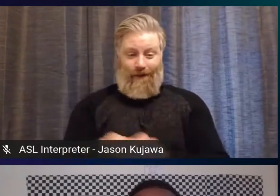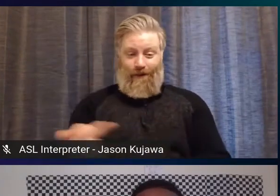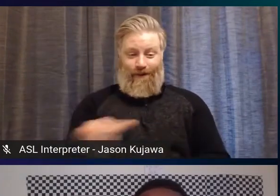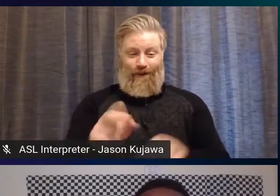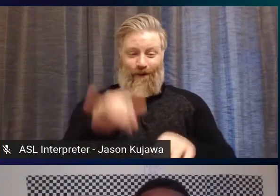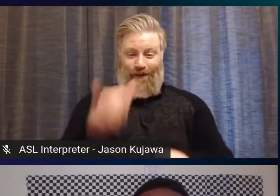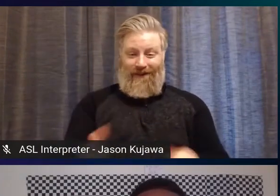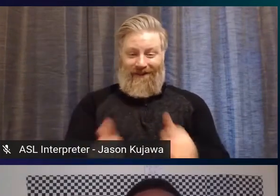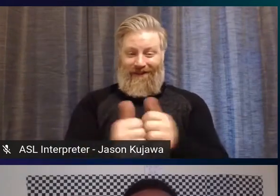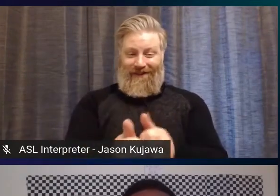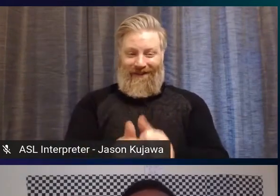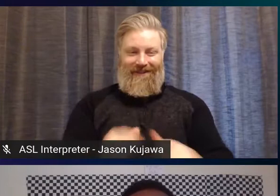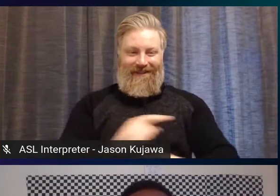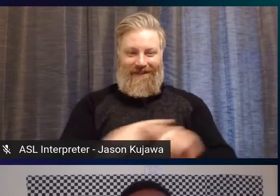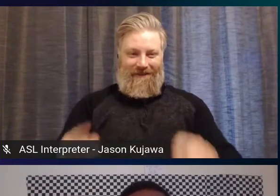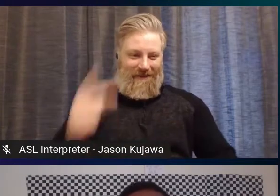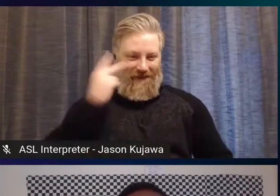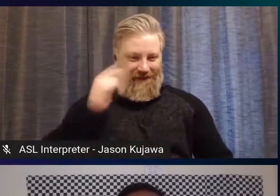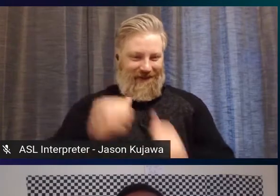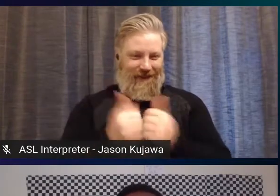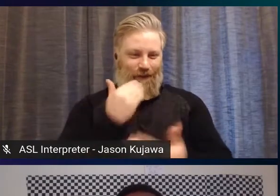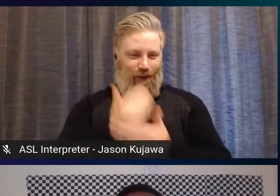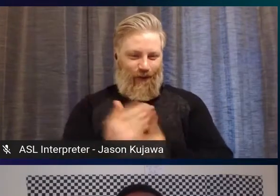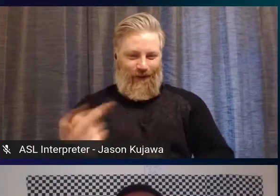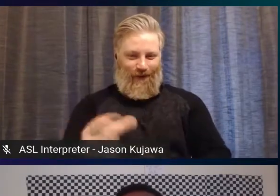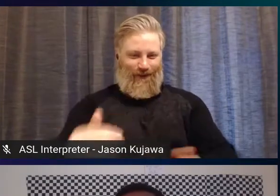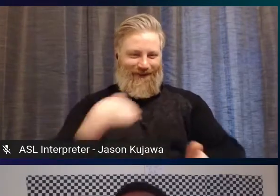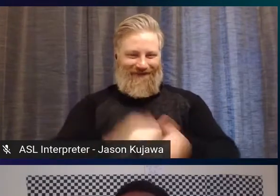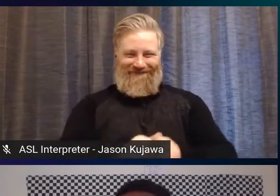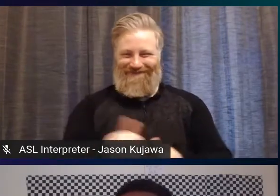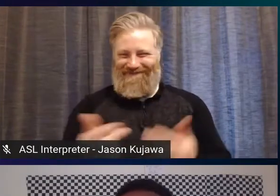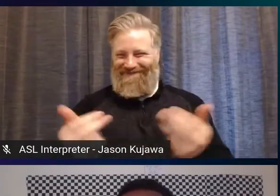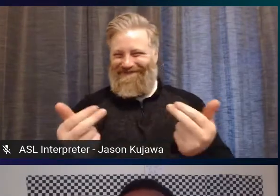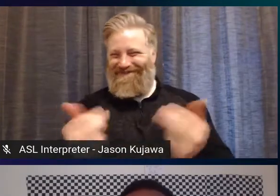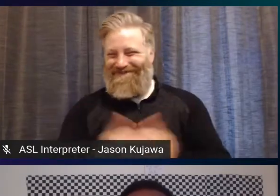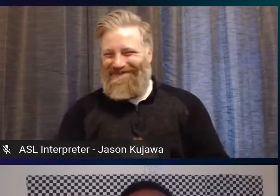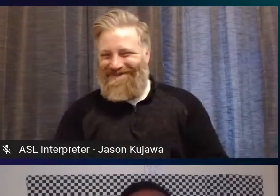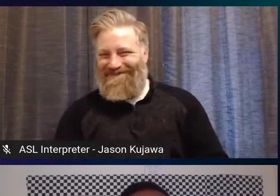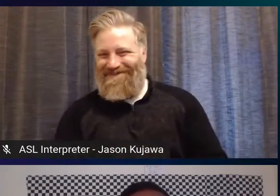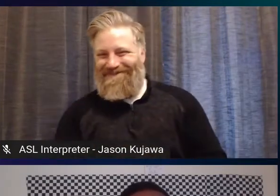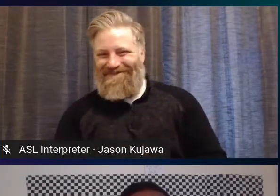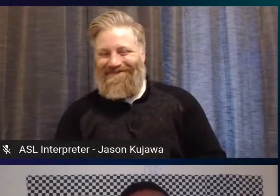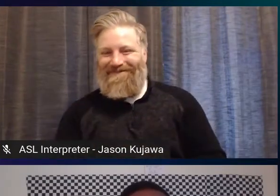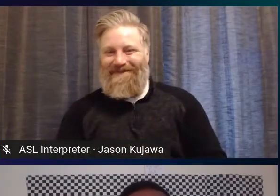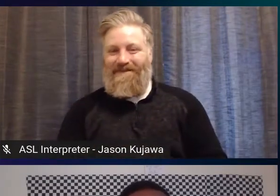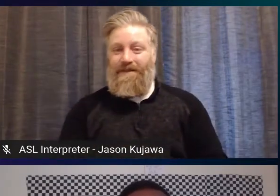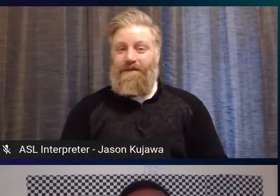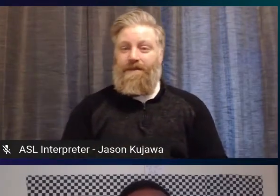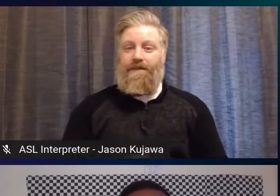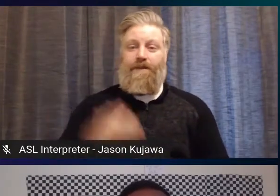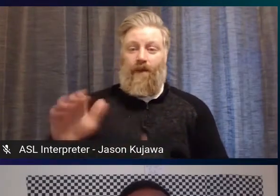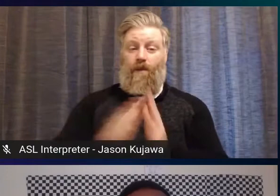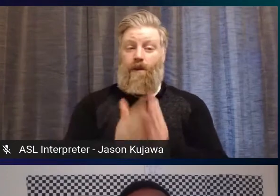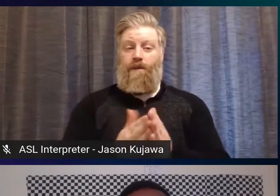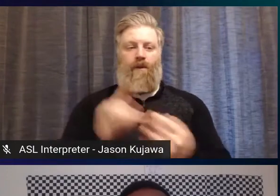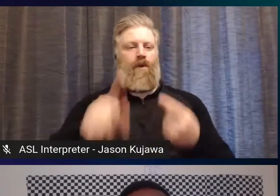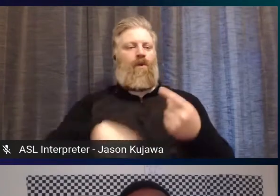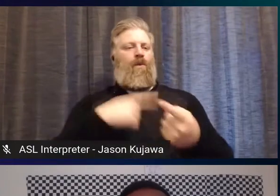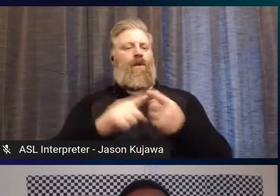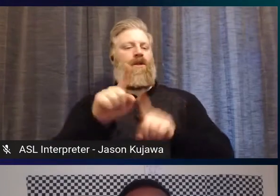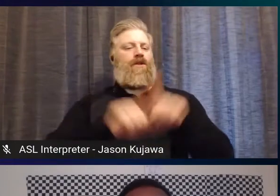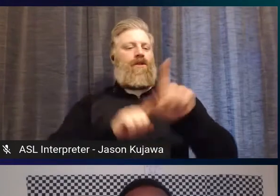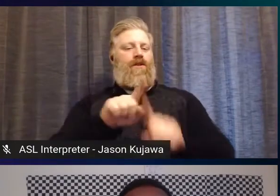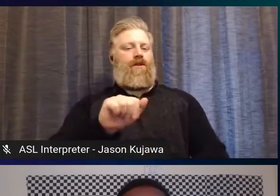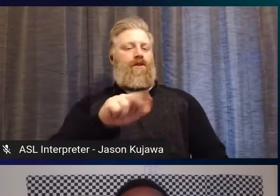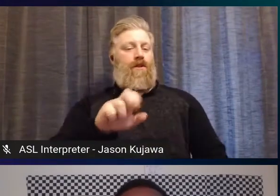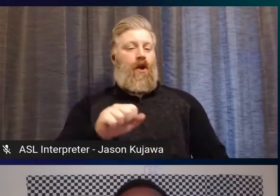together, but we're gonna see how well y'all collaborate. You describe your book, When Stars Are Scattered, in one